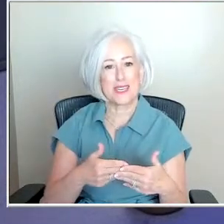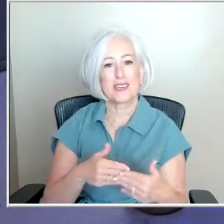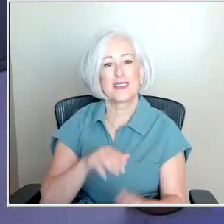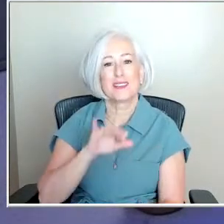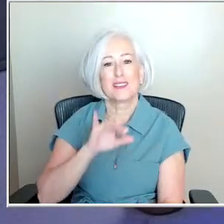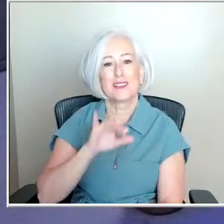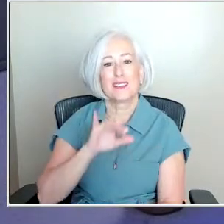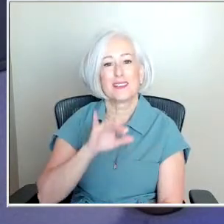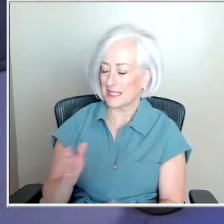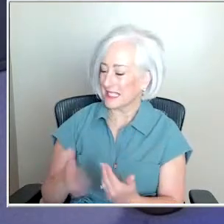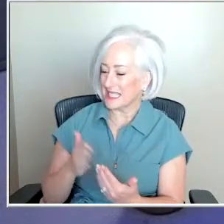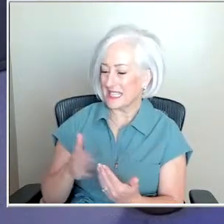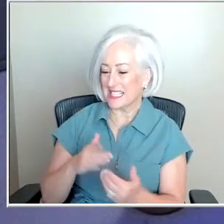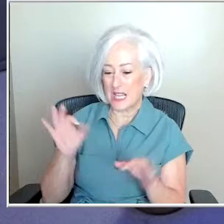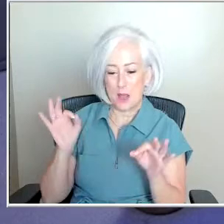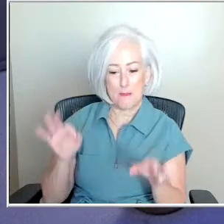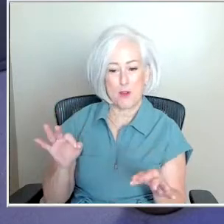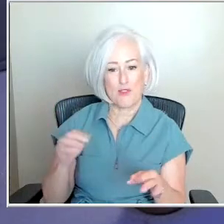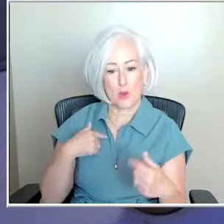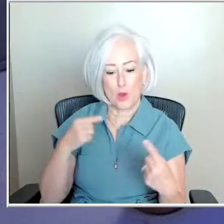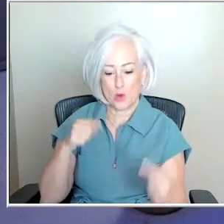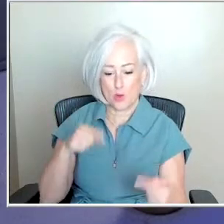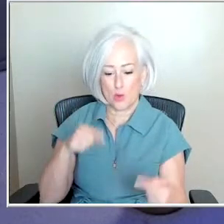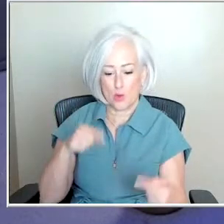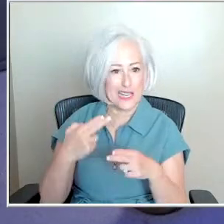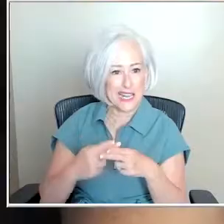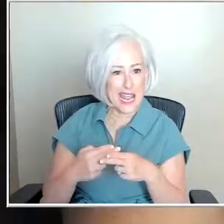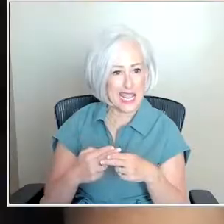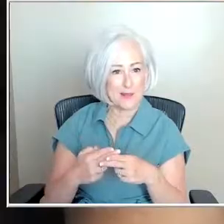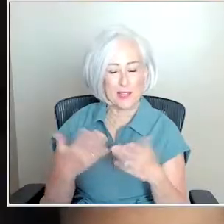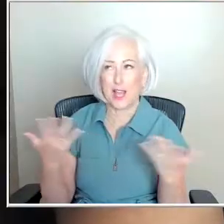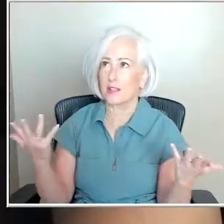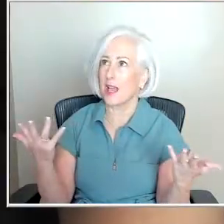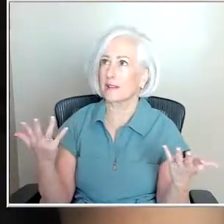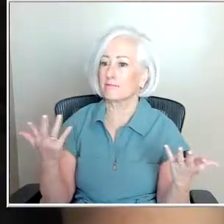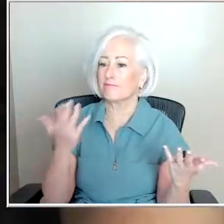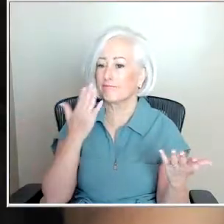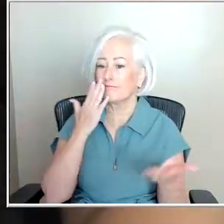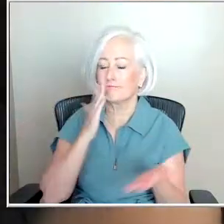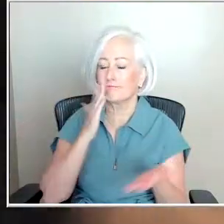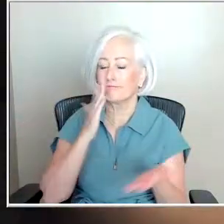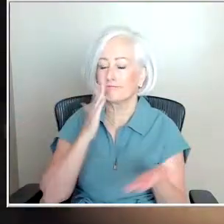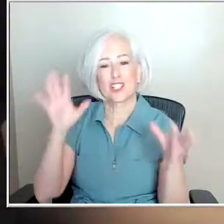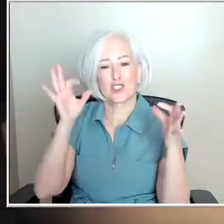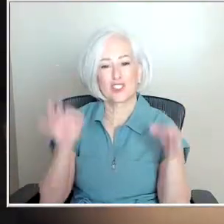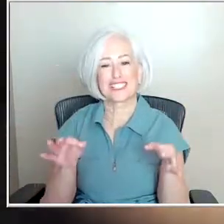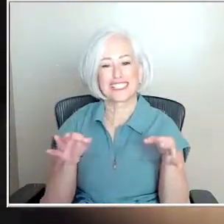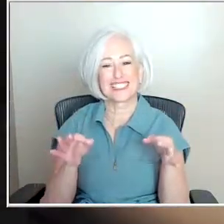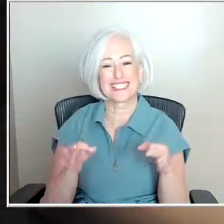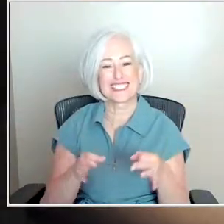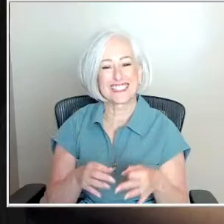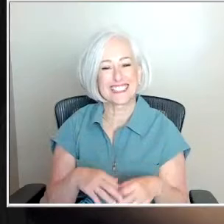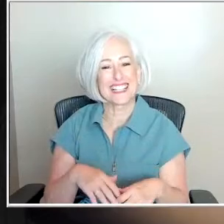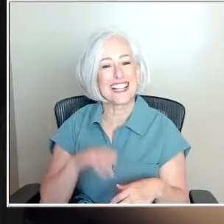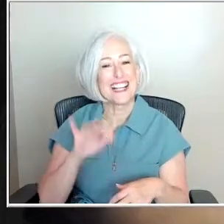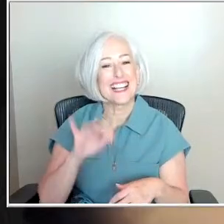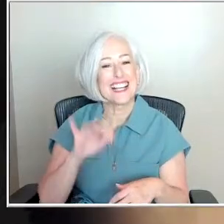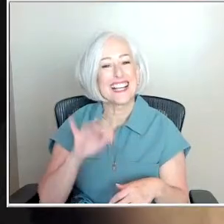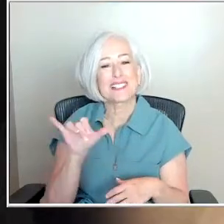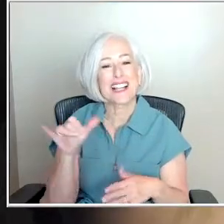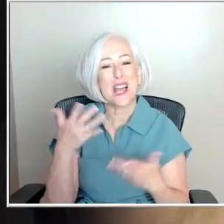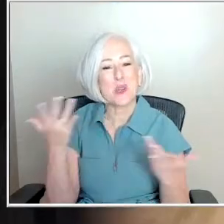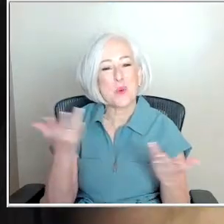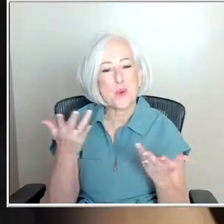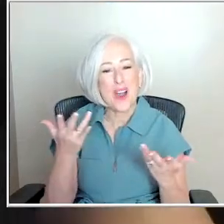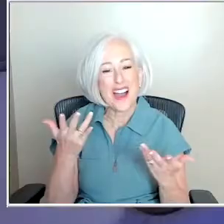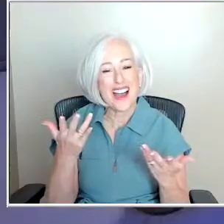it was perfect. We were struggling with names, and it was a done deal pretty quick. So. I love that. What's this experience been like for you, Dad? Just